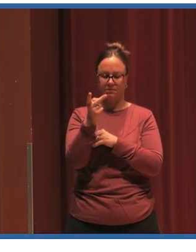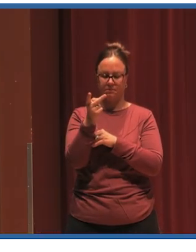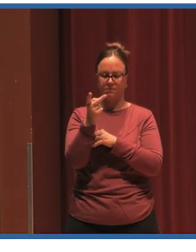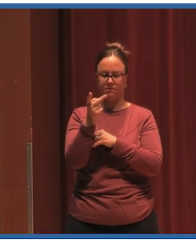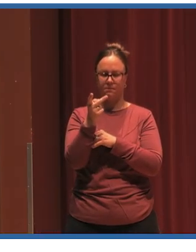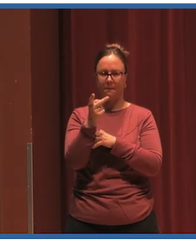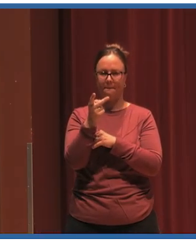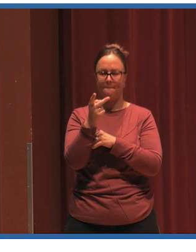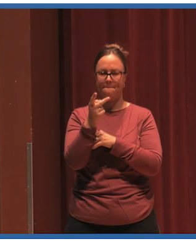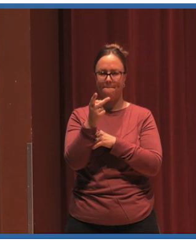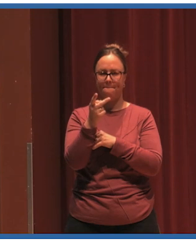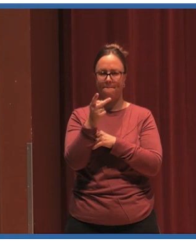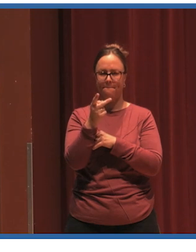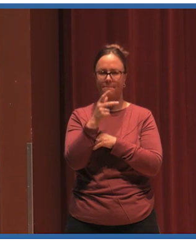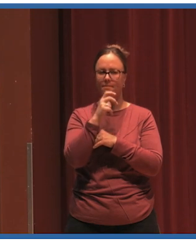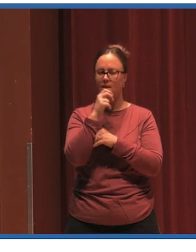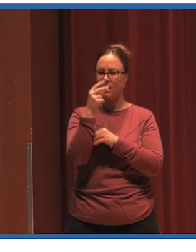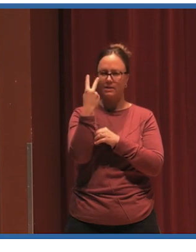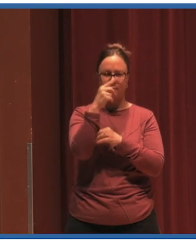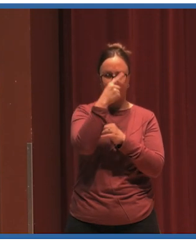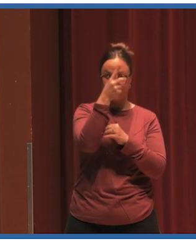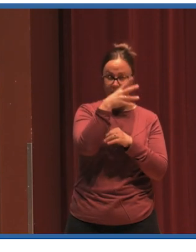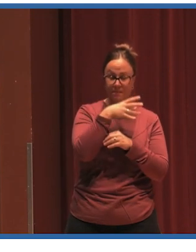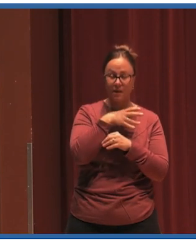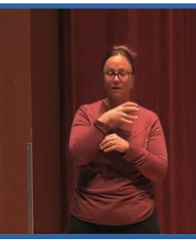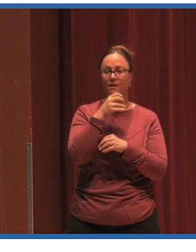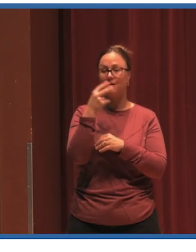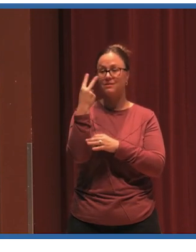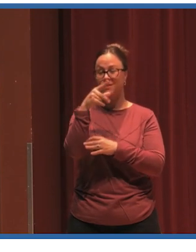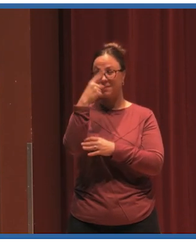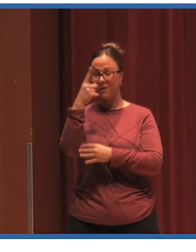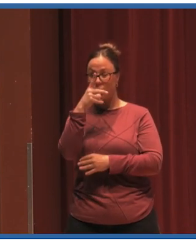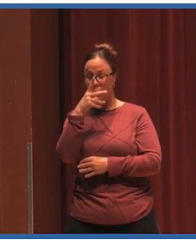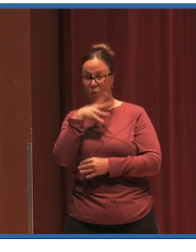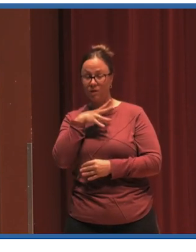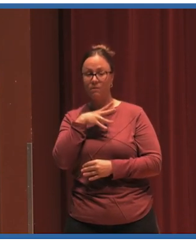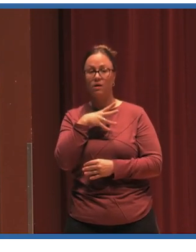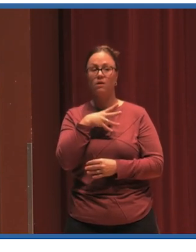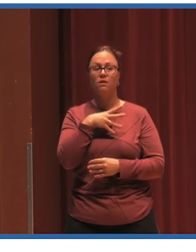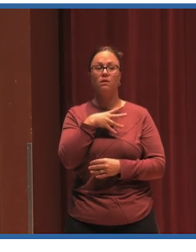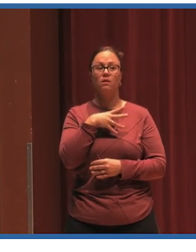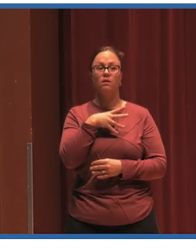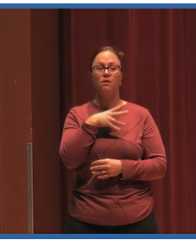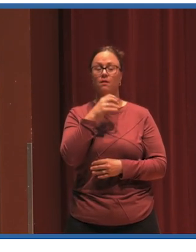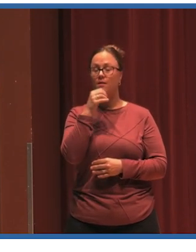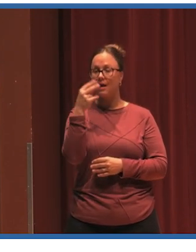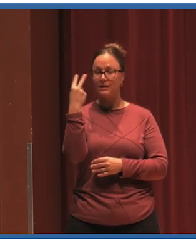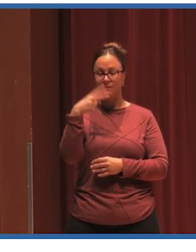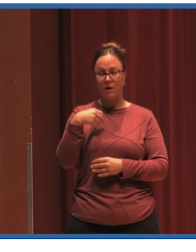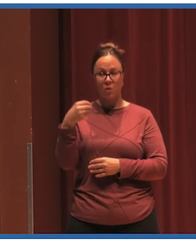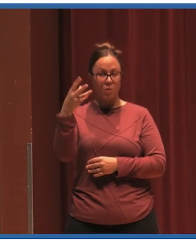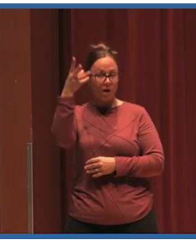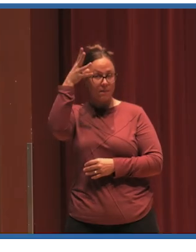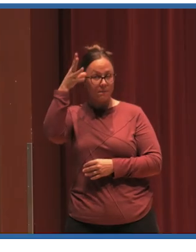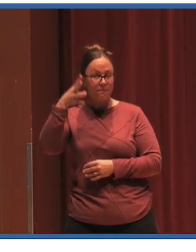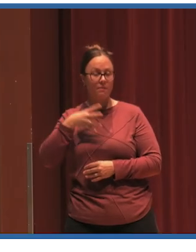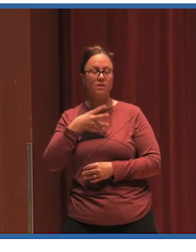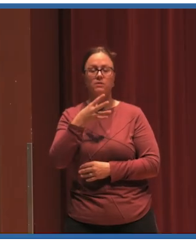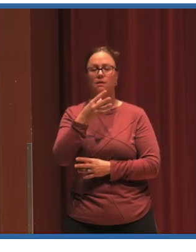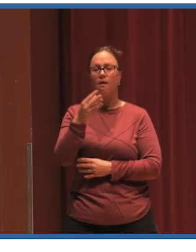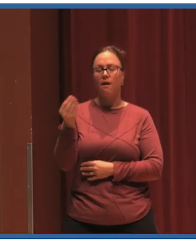higher rates among non-Hispanic Black men, non-Hispanic Black women, non-Hispanic white males,